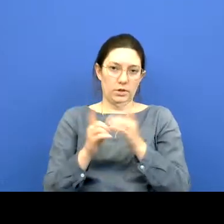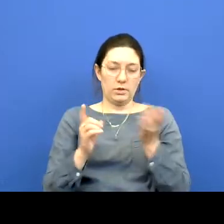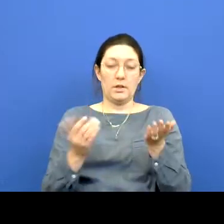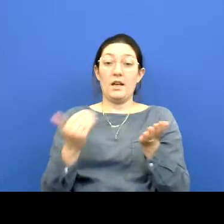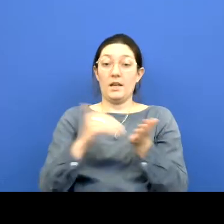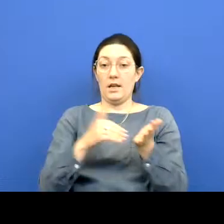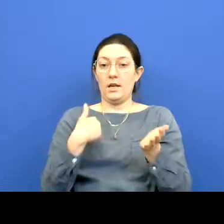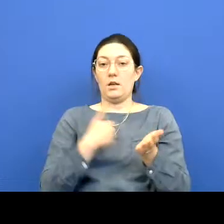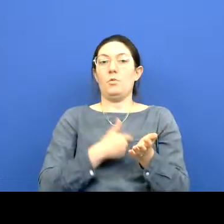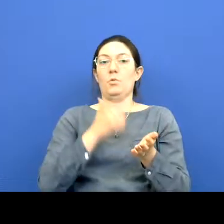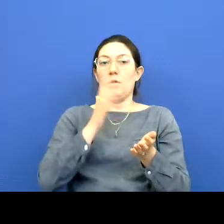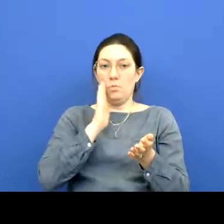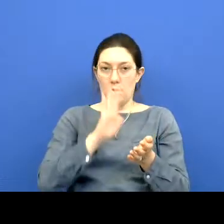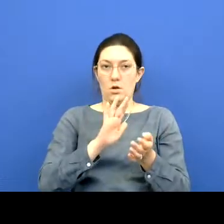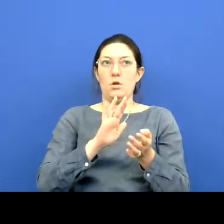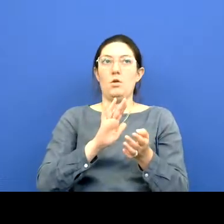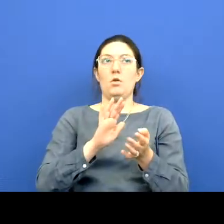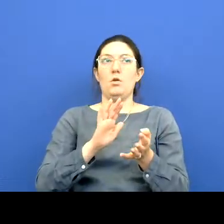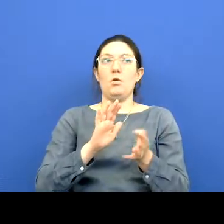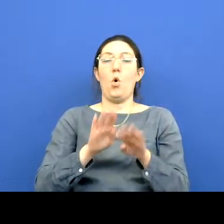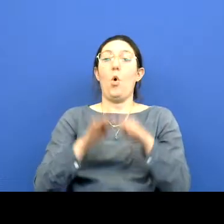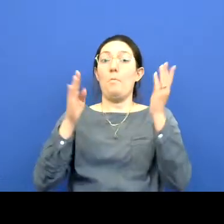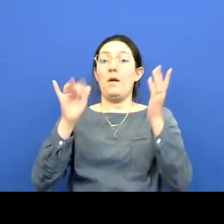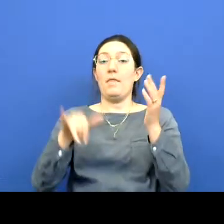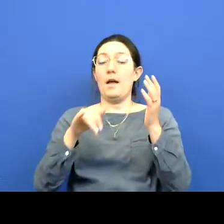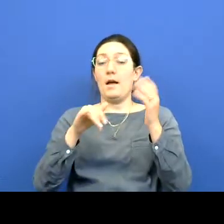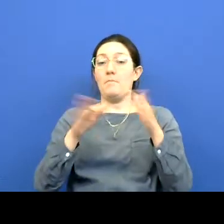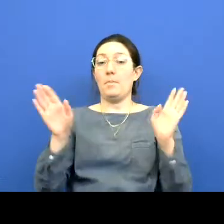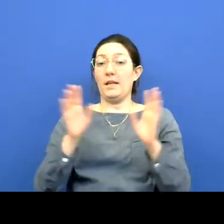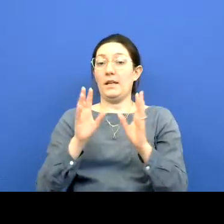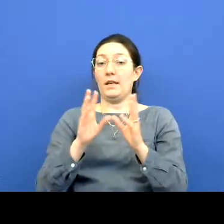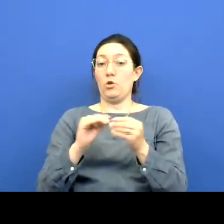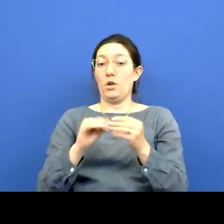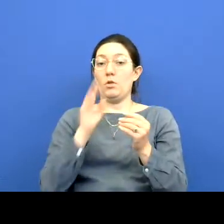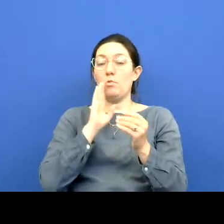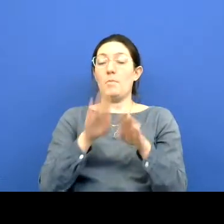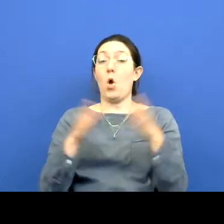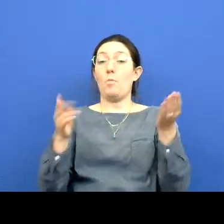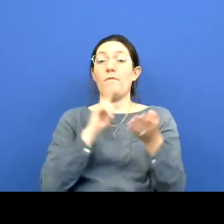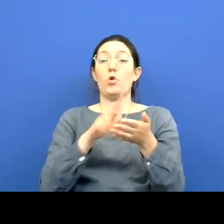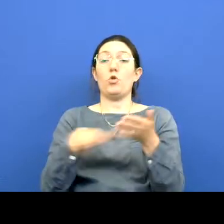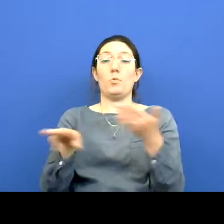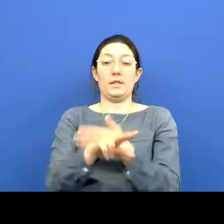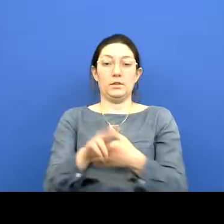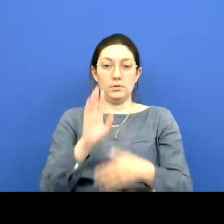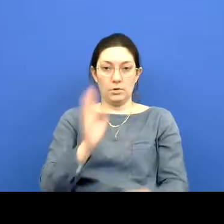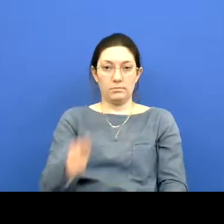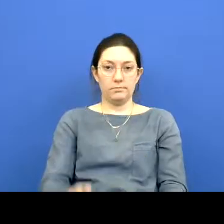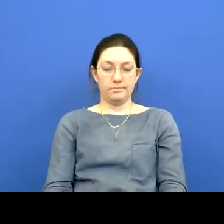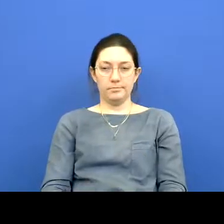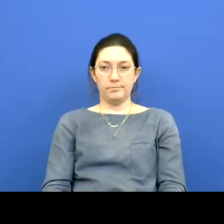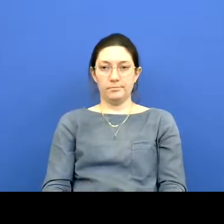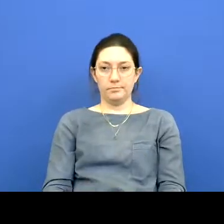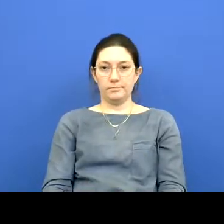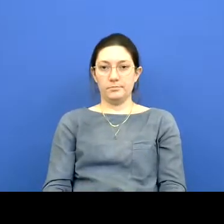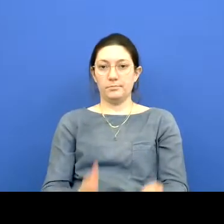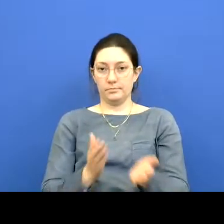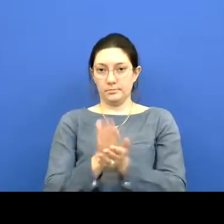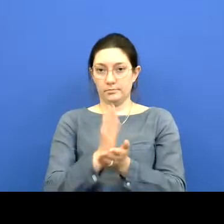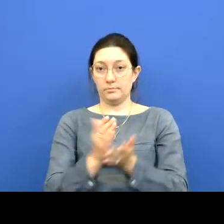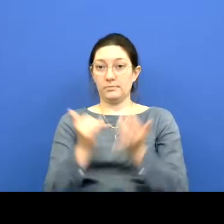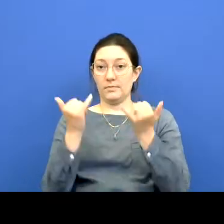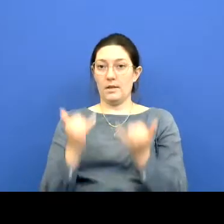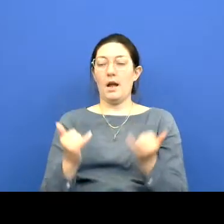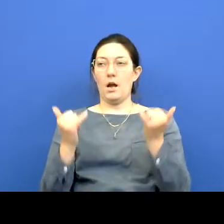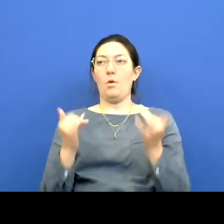the public hearing open for the meeting 3 weeks from today. All right, now we